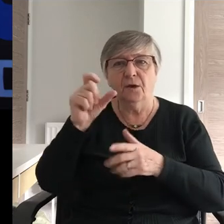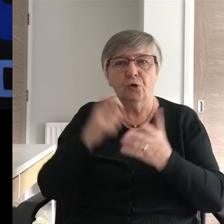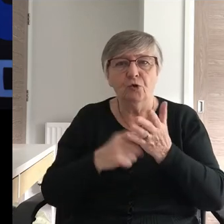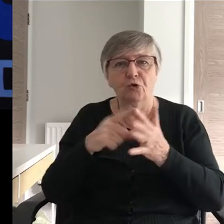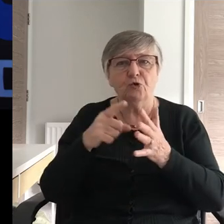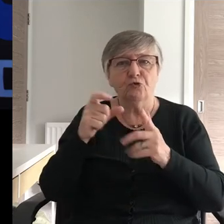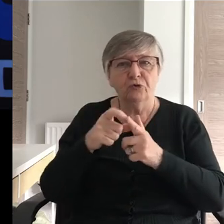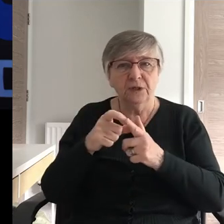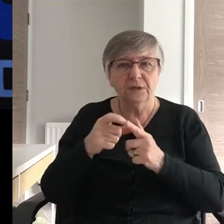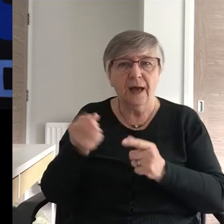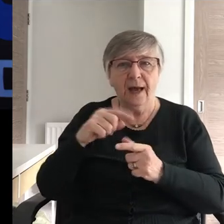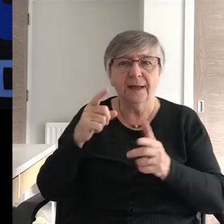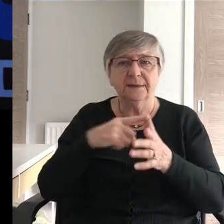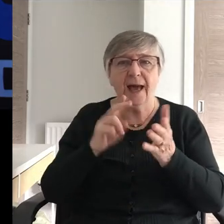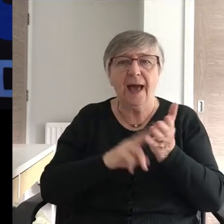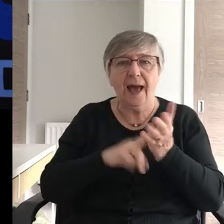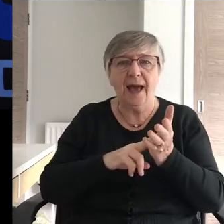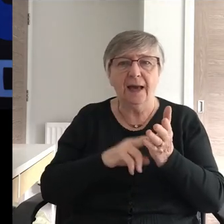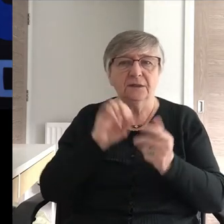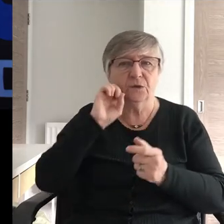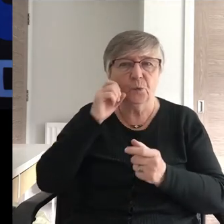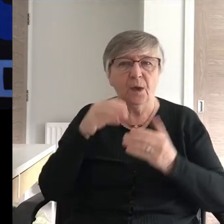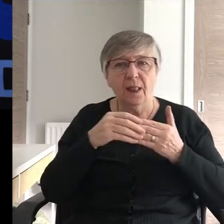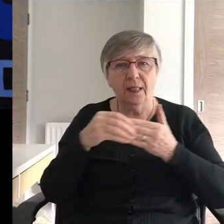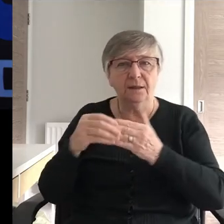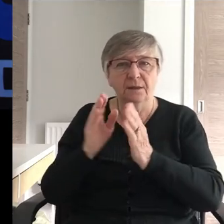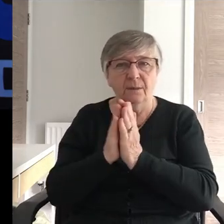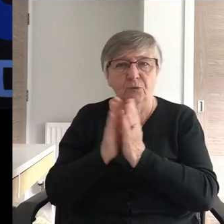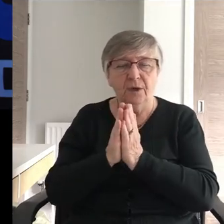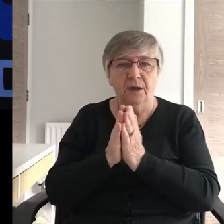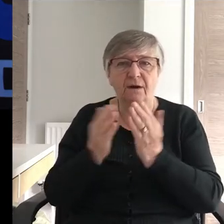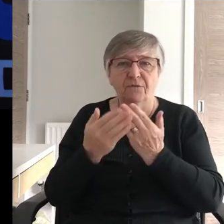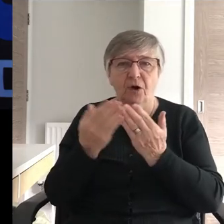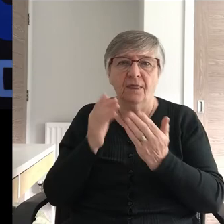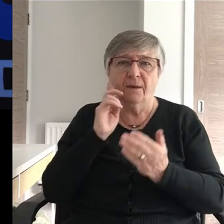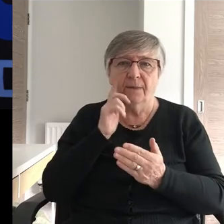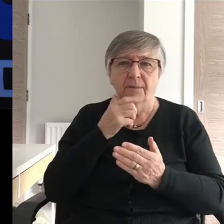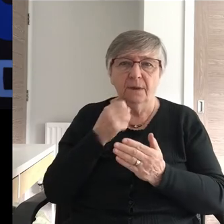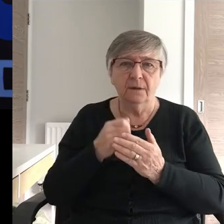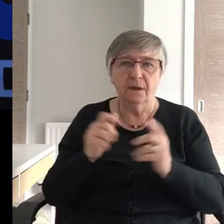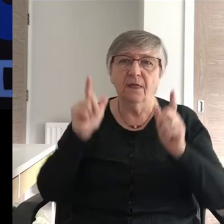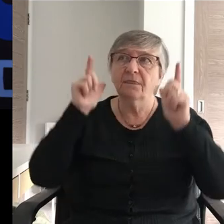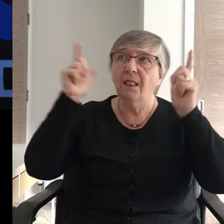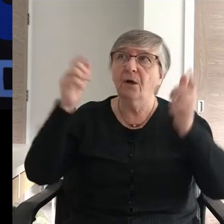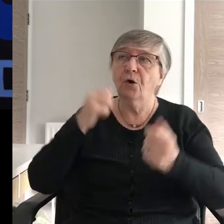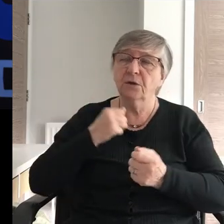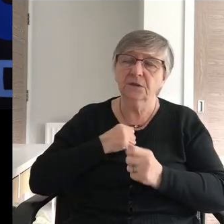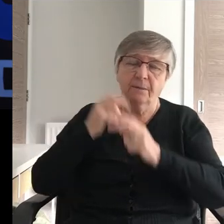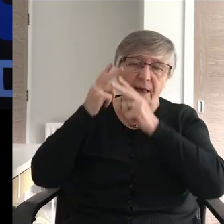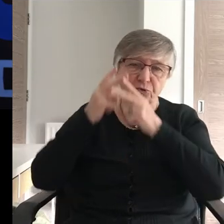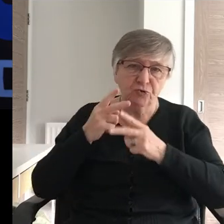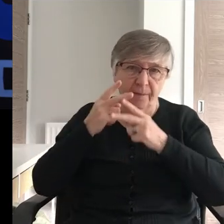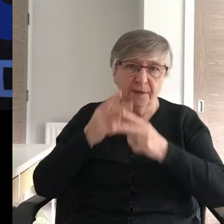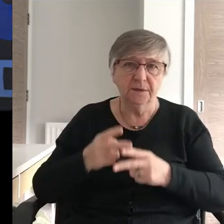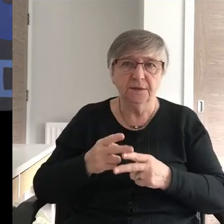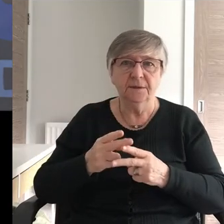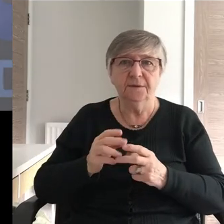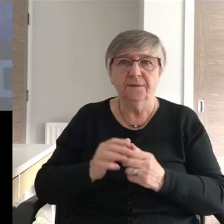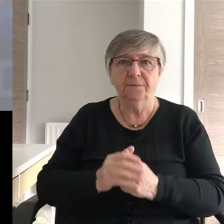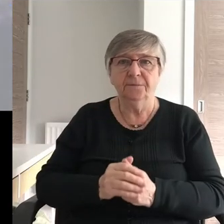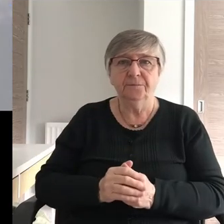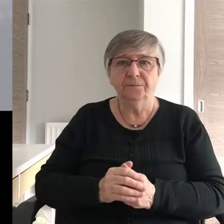Creed together, and Anne Collard will lead us in our prayer for others. The Lord's my shepherd.